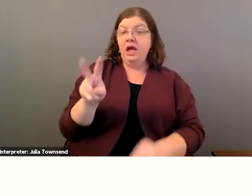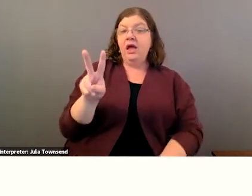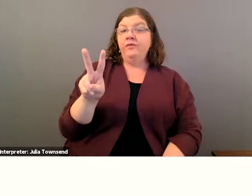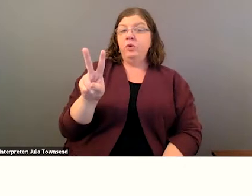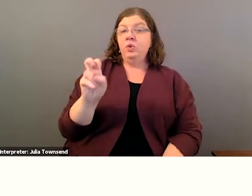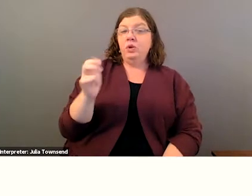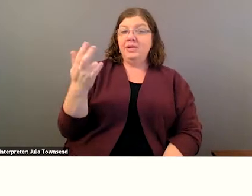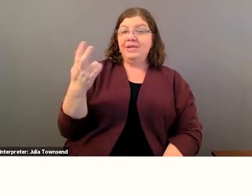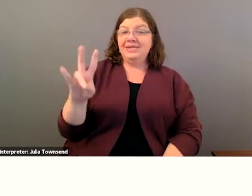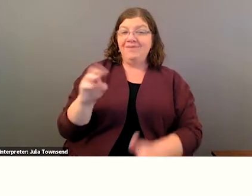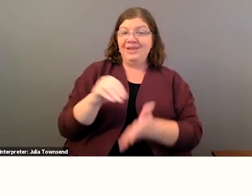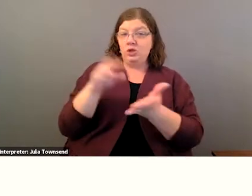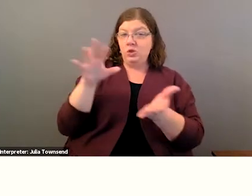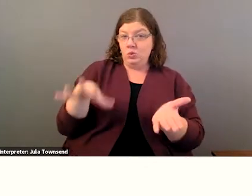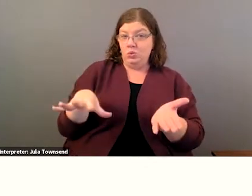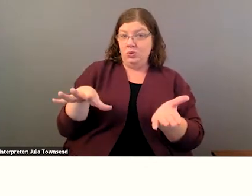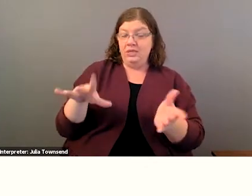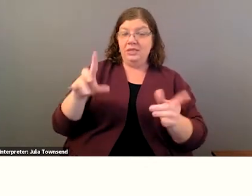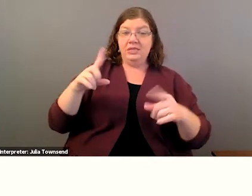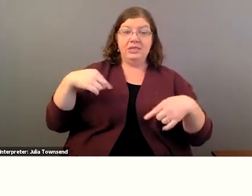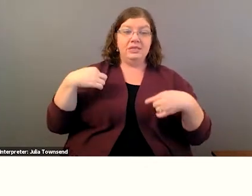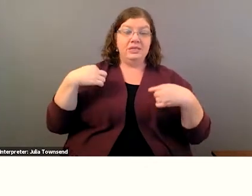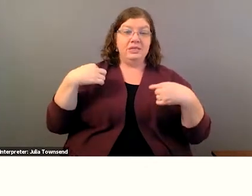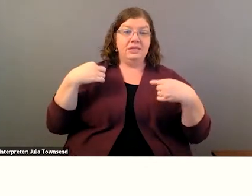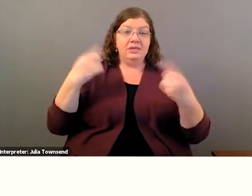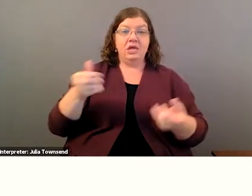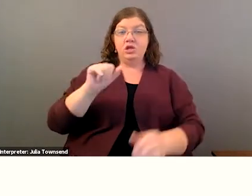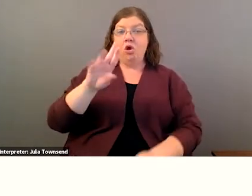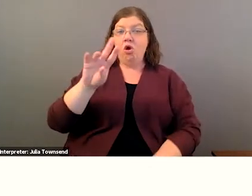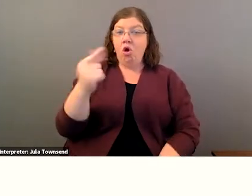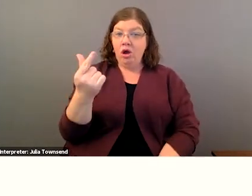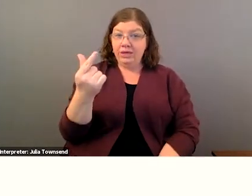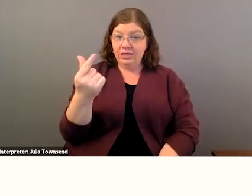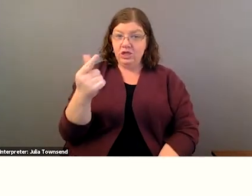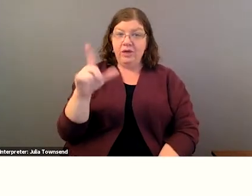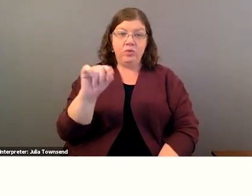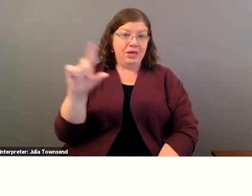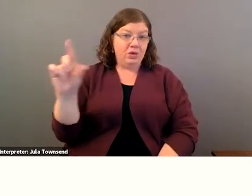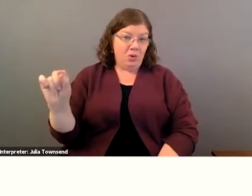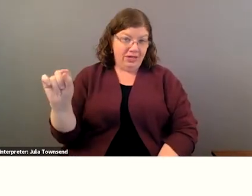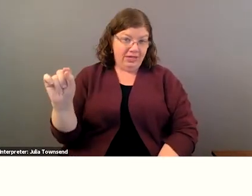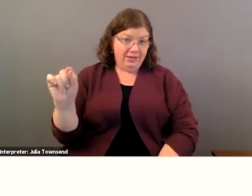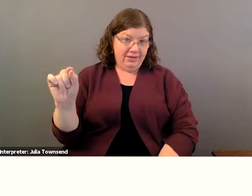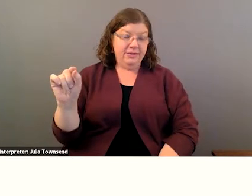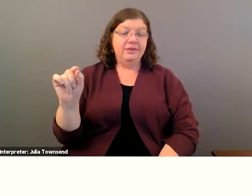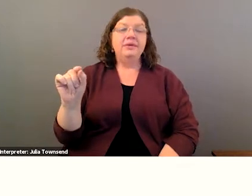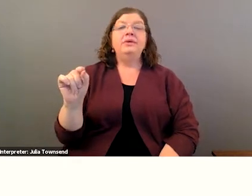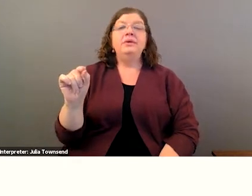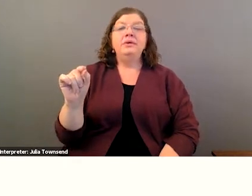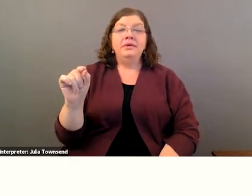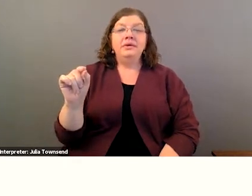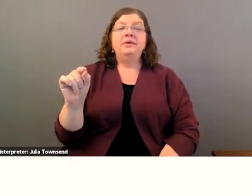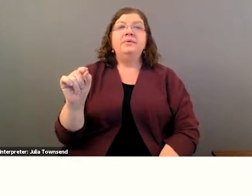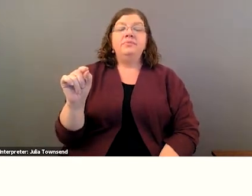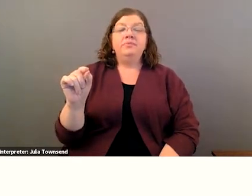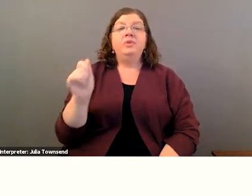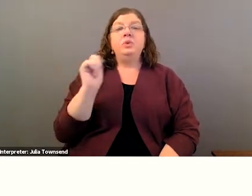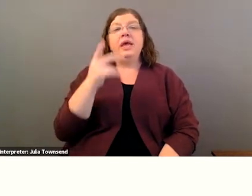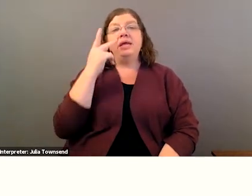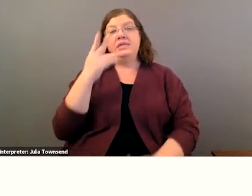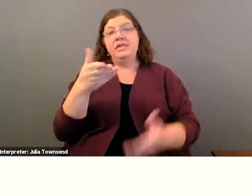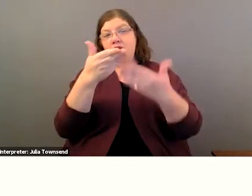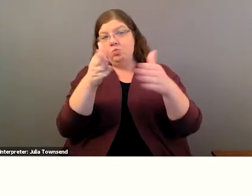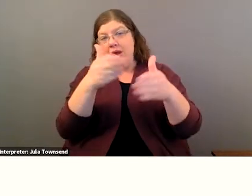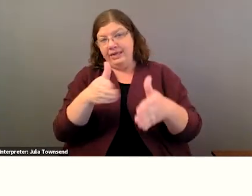217 students since August of 2020. And you can see the breakdown